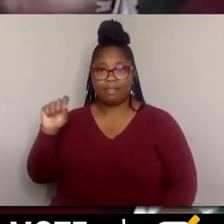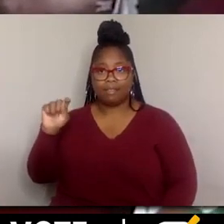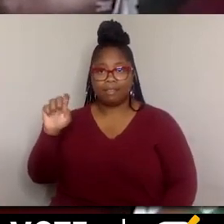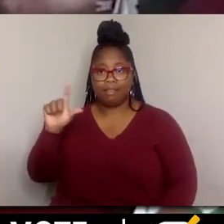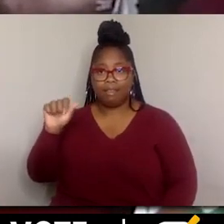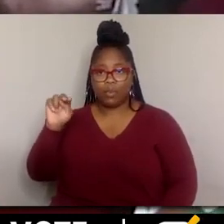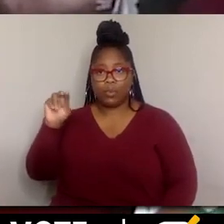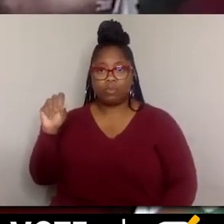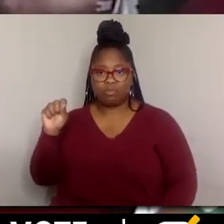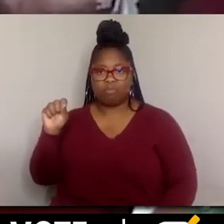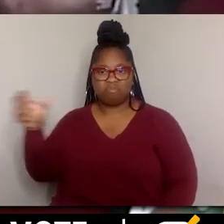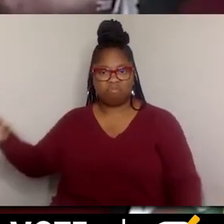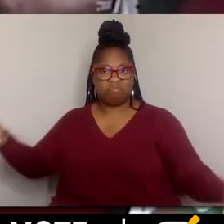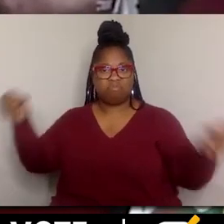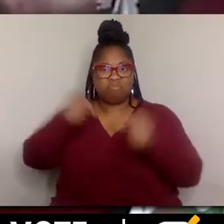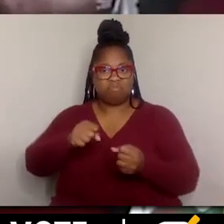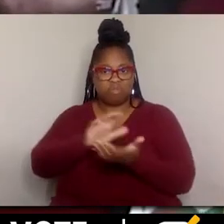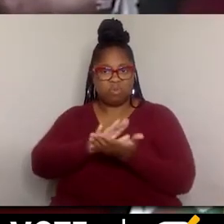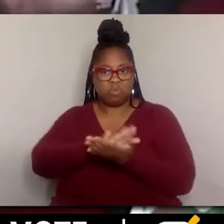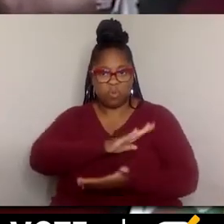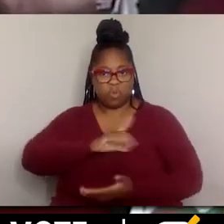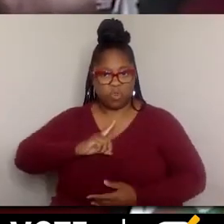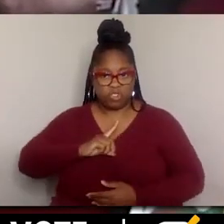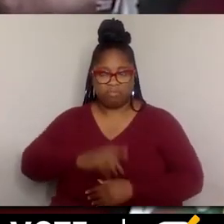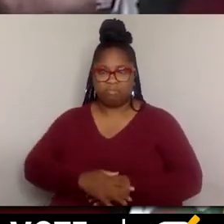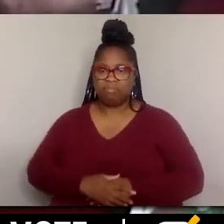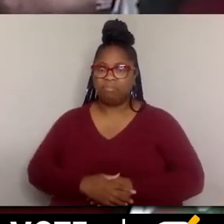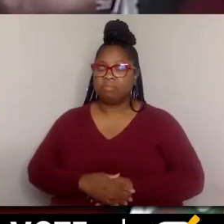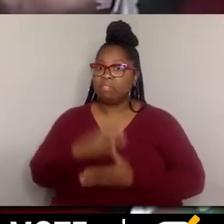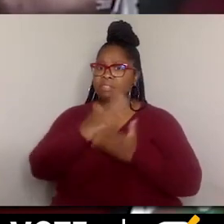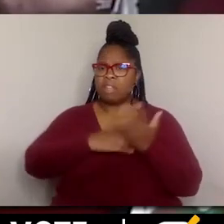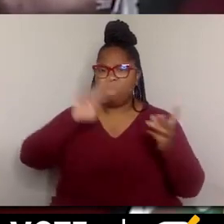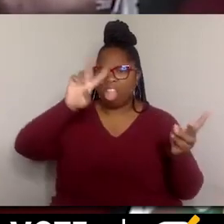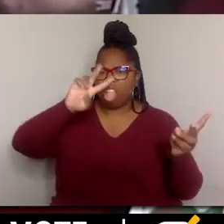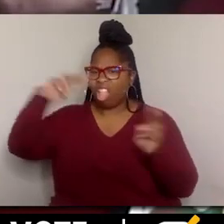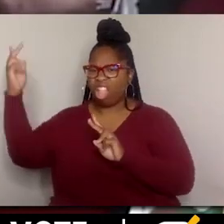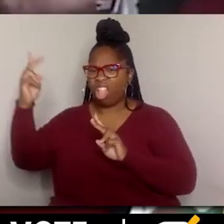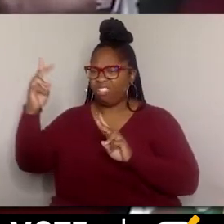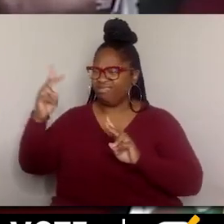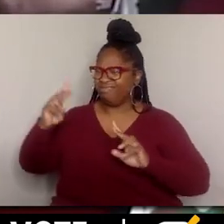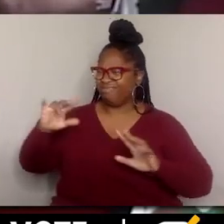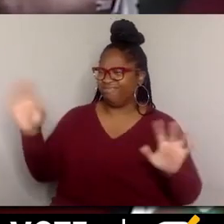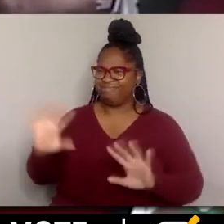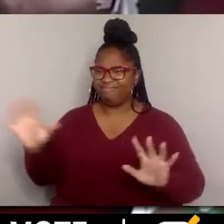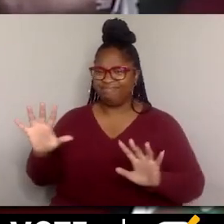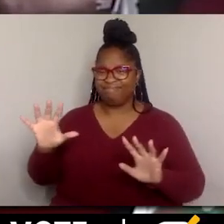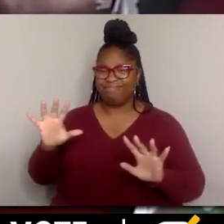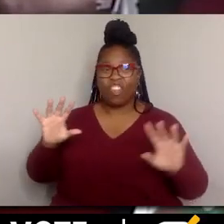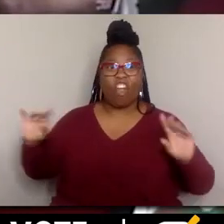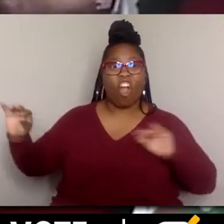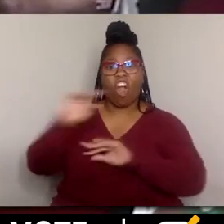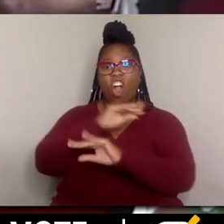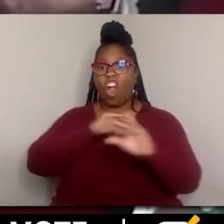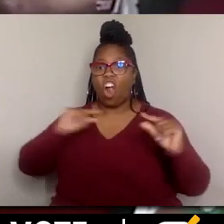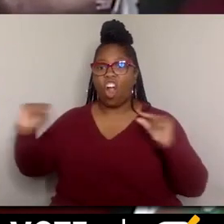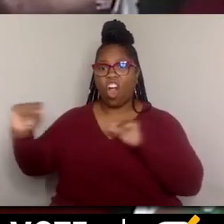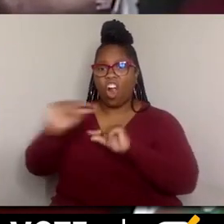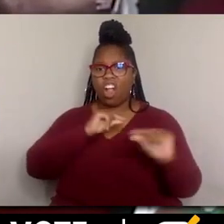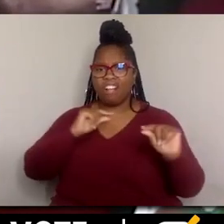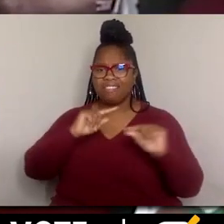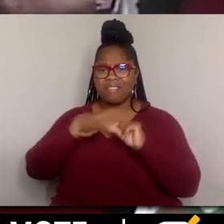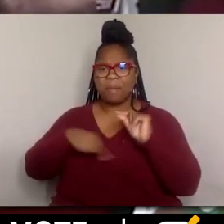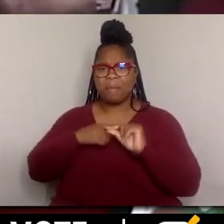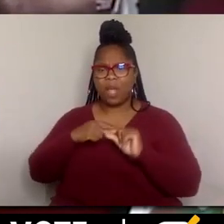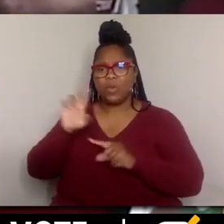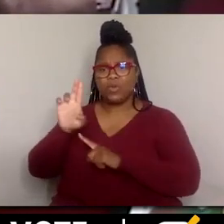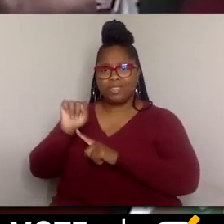the unfortunate misinformation circulating about UTLA and the physical reopening of